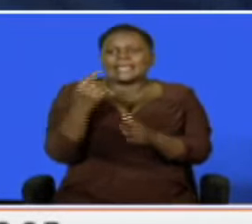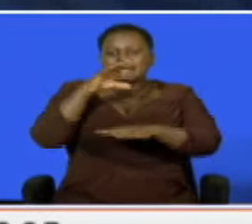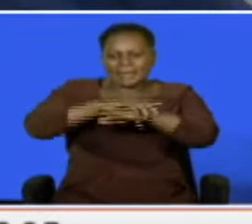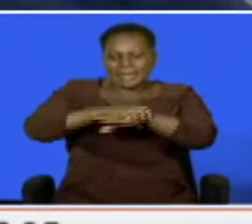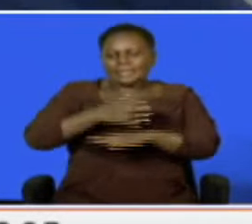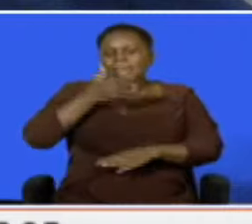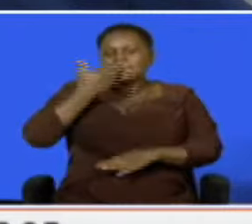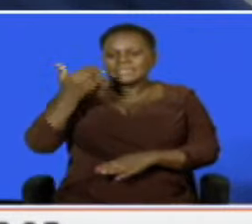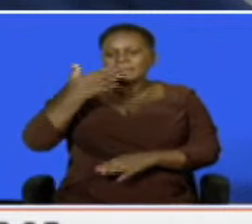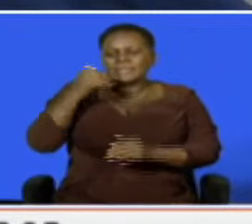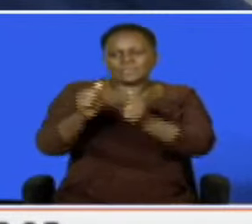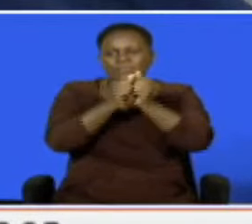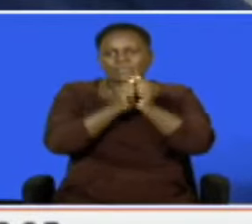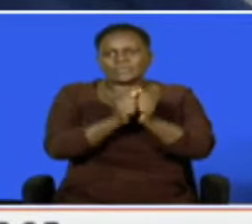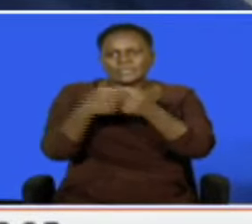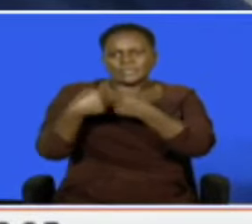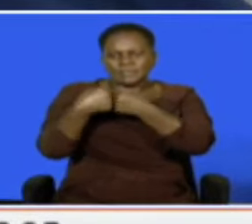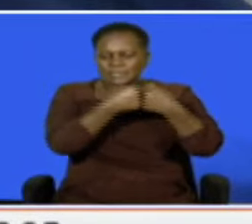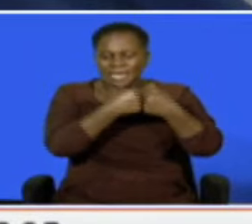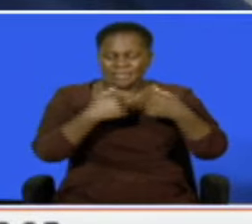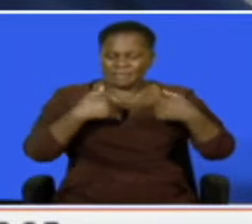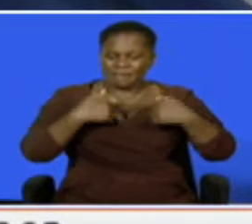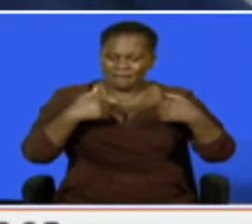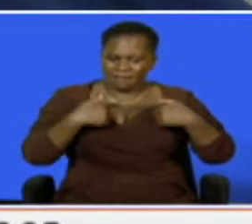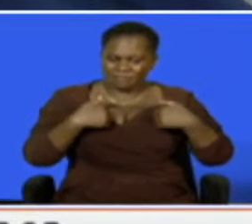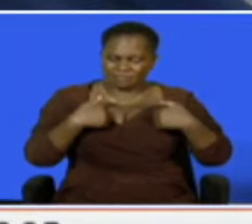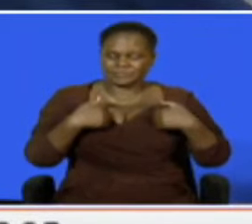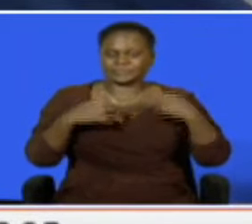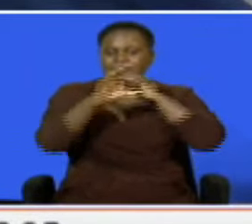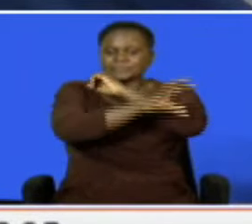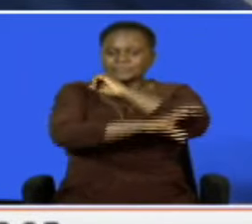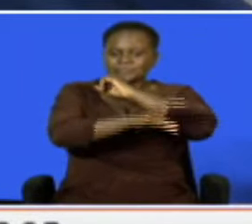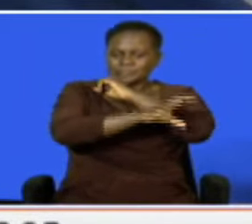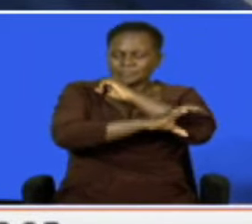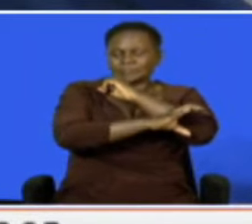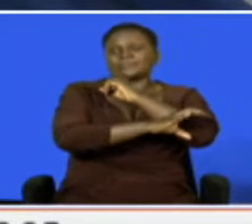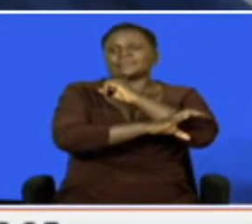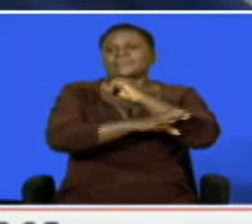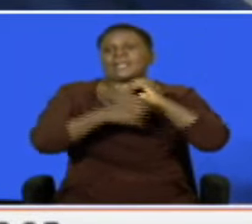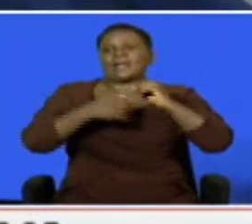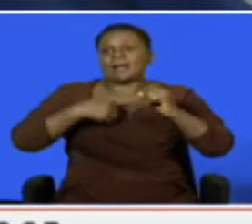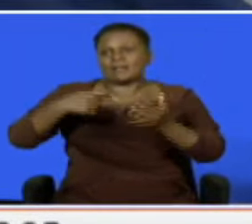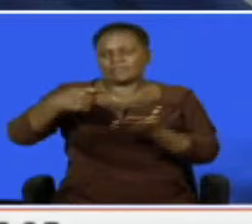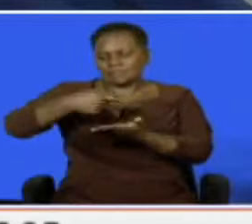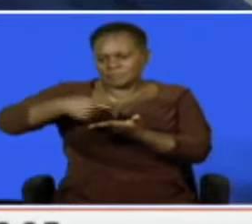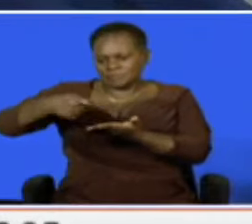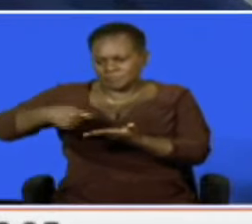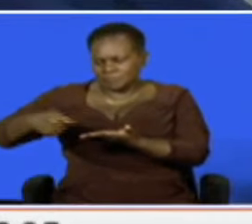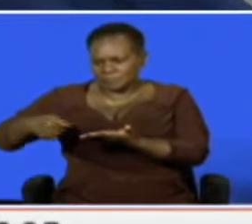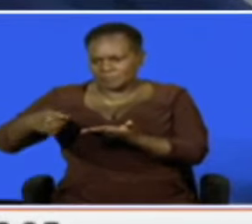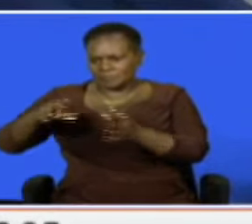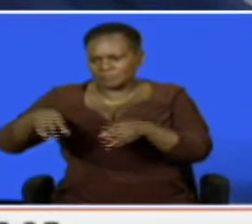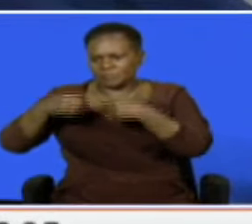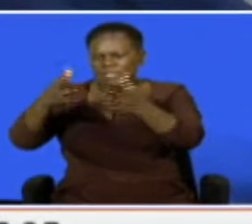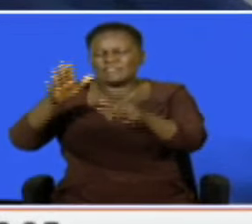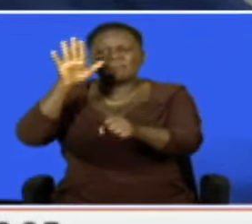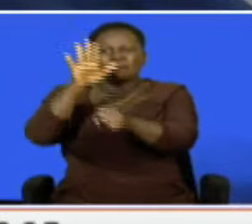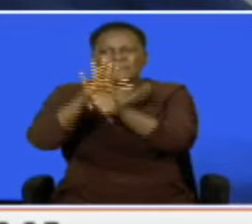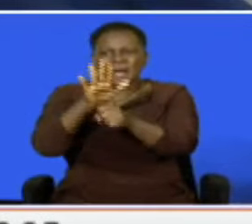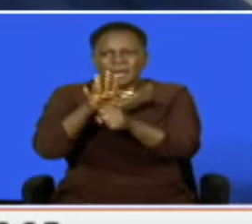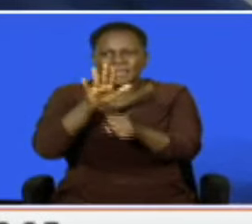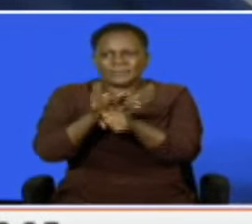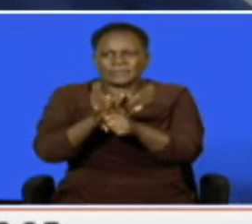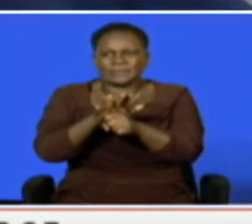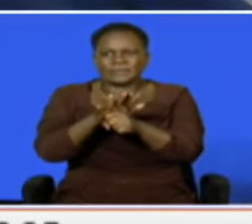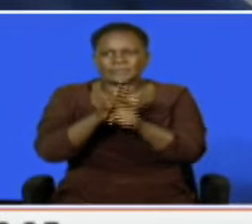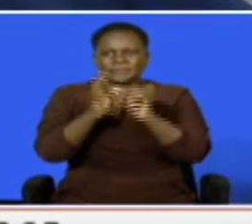better together. In fact, the challenge that we have as a country is that we have signed up to supply so much